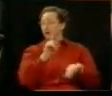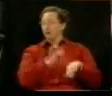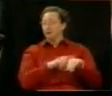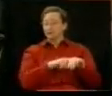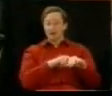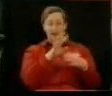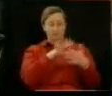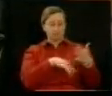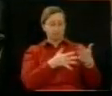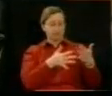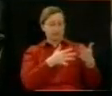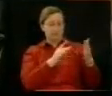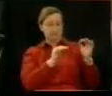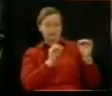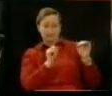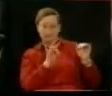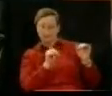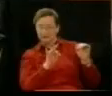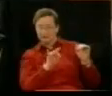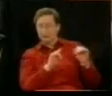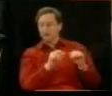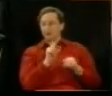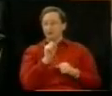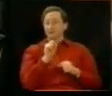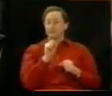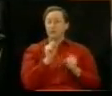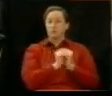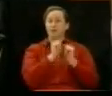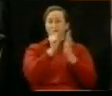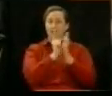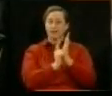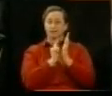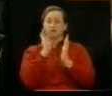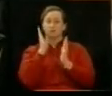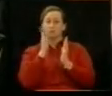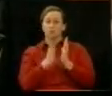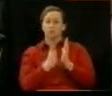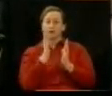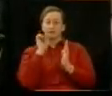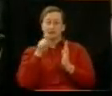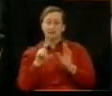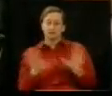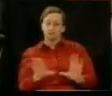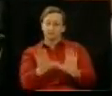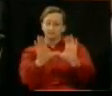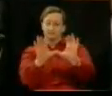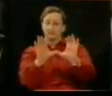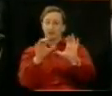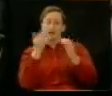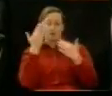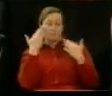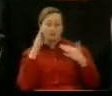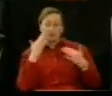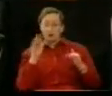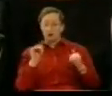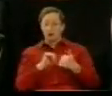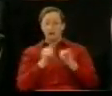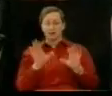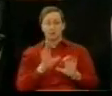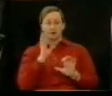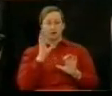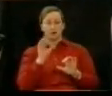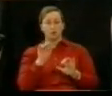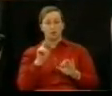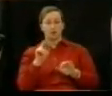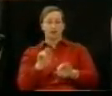iffy, particularly given the fact that the legislature is going to need to act, and we don't really know how the legislature is going to act or how long